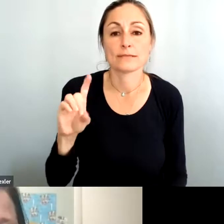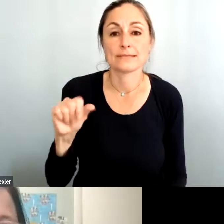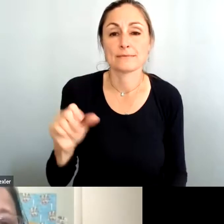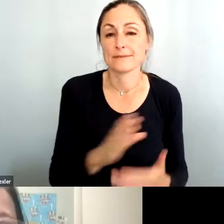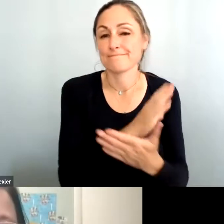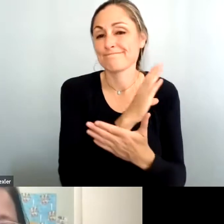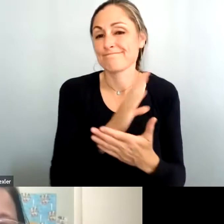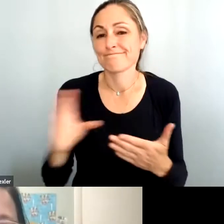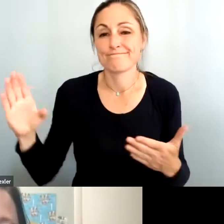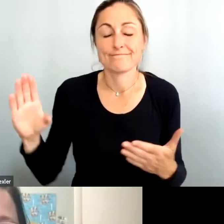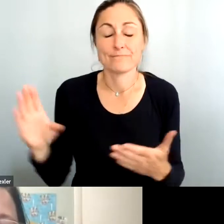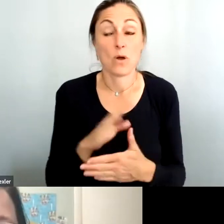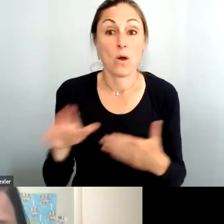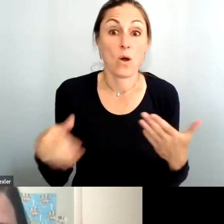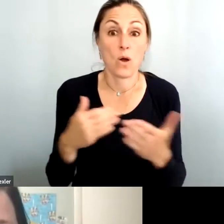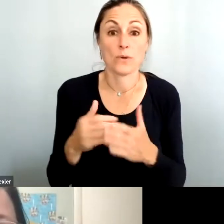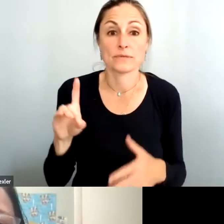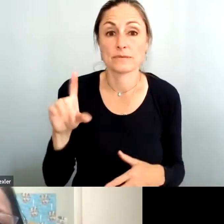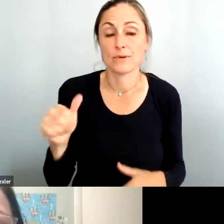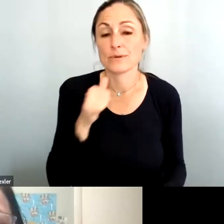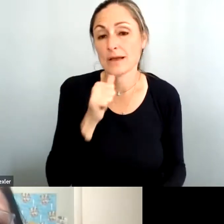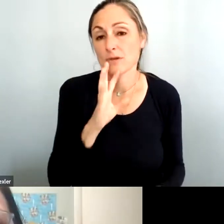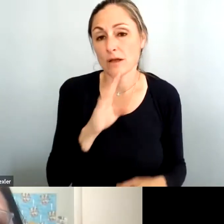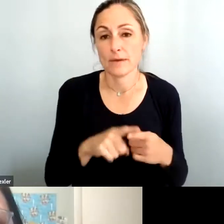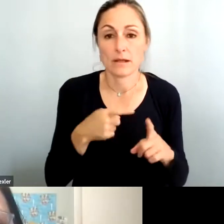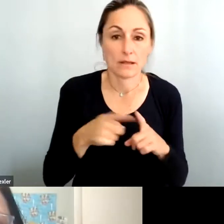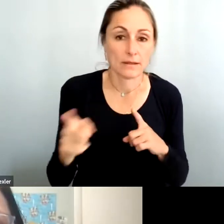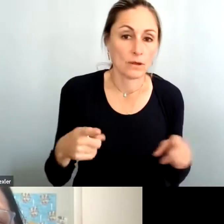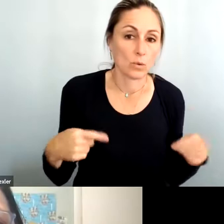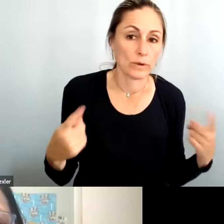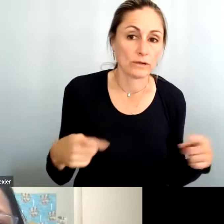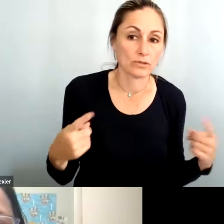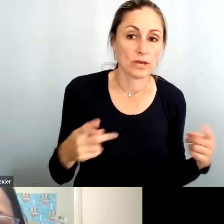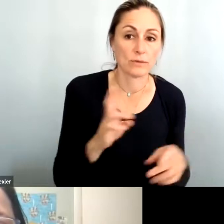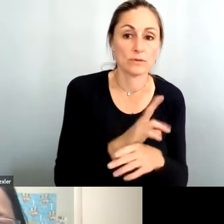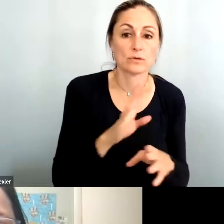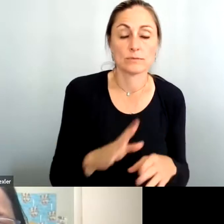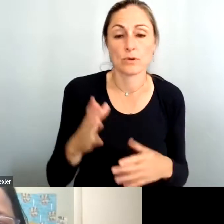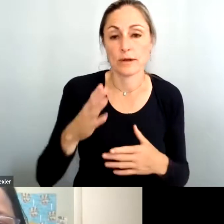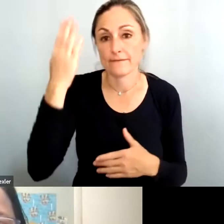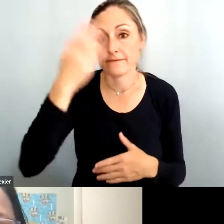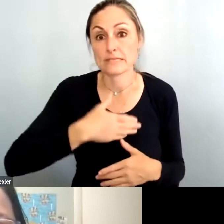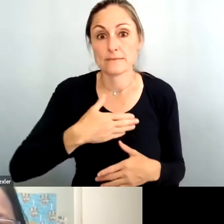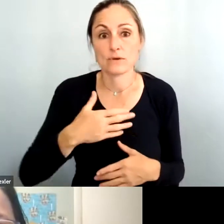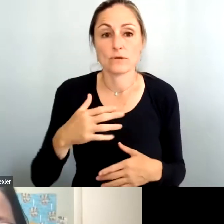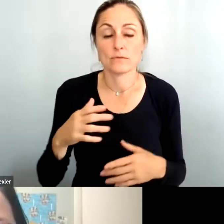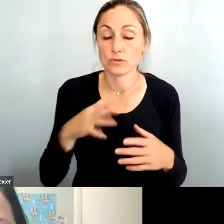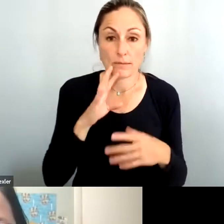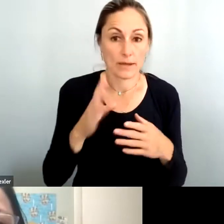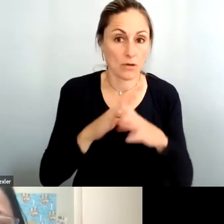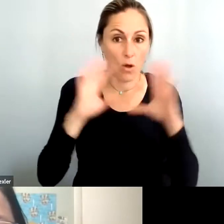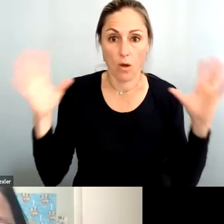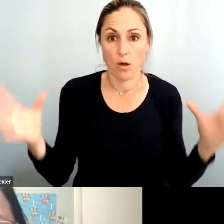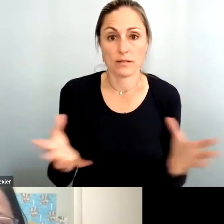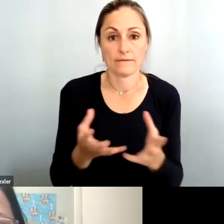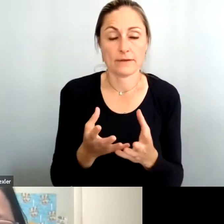will be represented. Yes. We're not talking about wheelchair users or invisible disabilities. We're just talking about the whole thing. So we want to